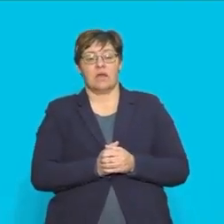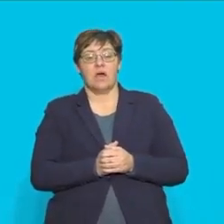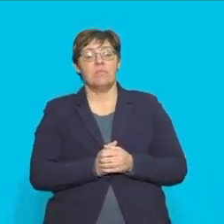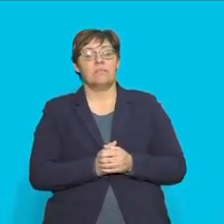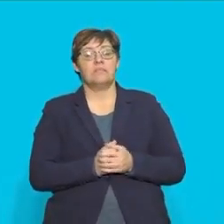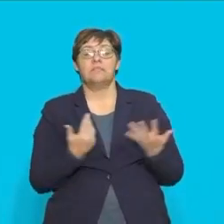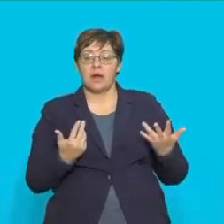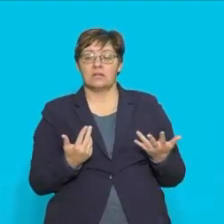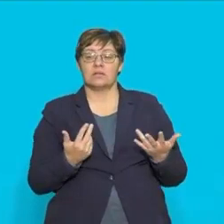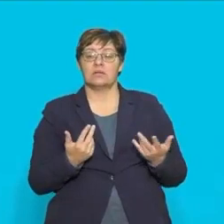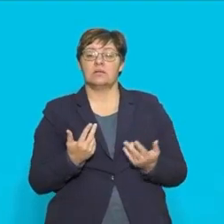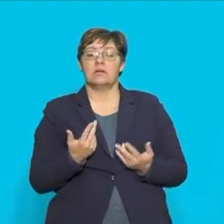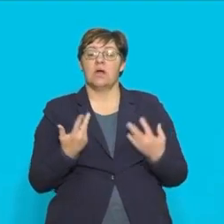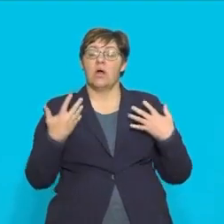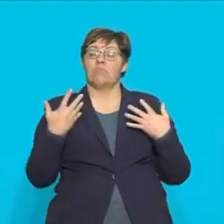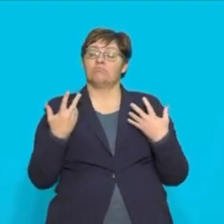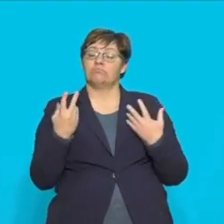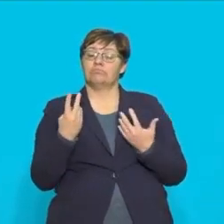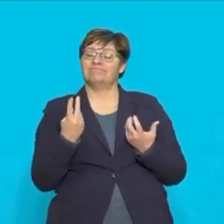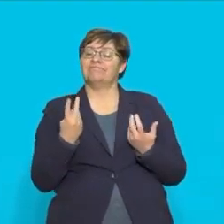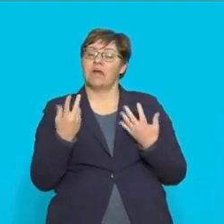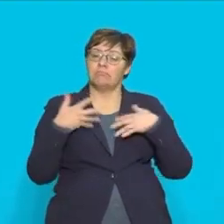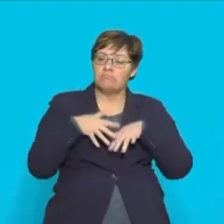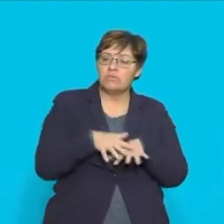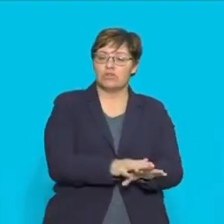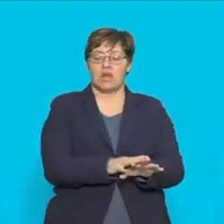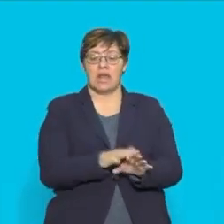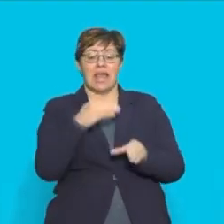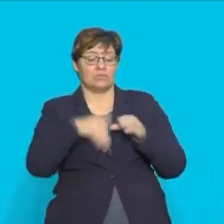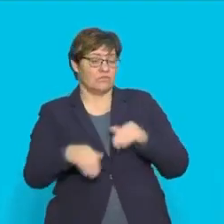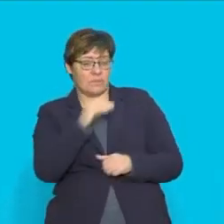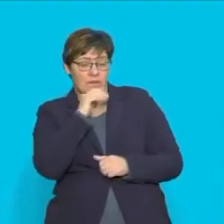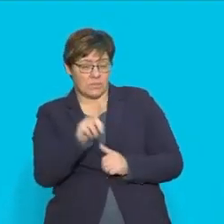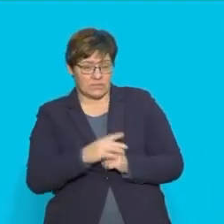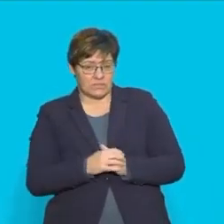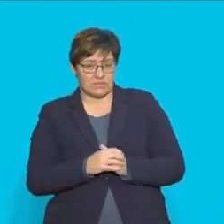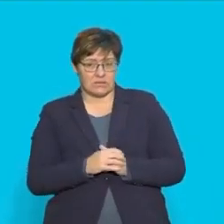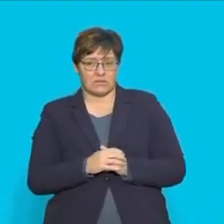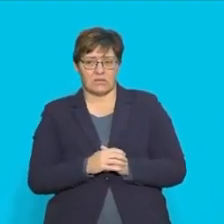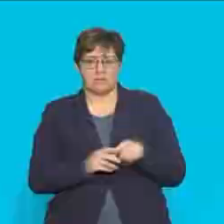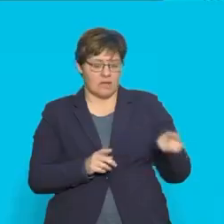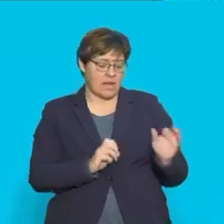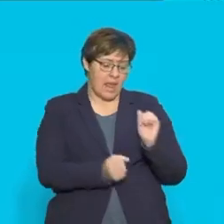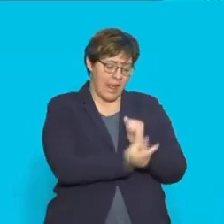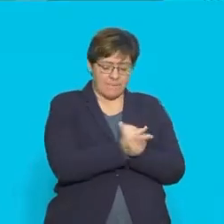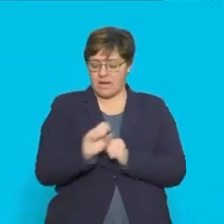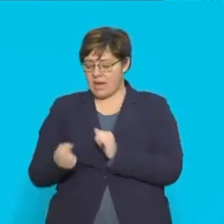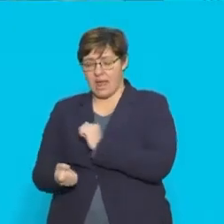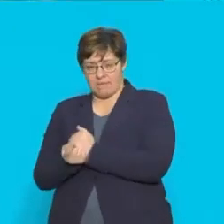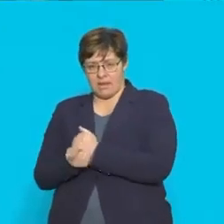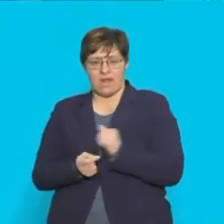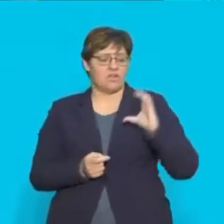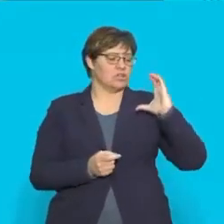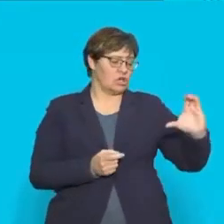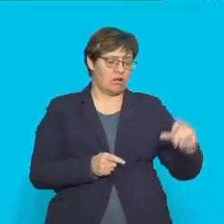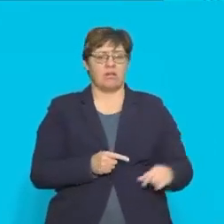But for mutually exclusive, so mutually exclusive event. So mutually exclusive means the two events can happen at the